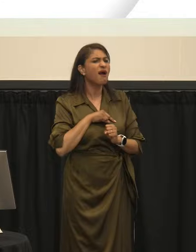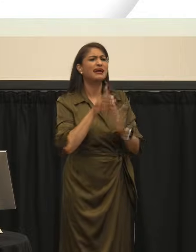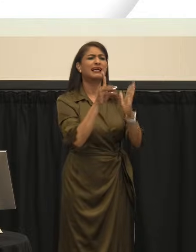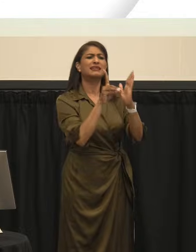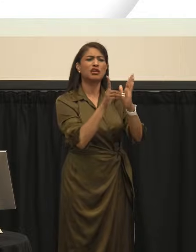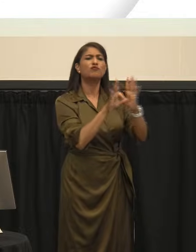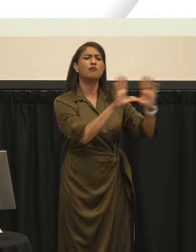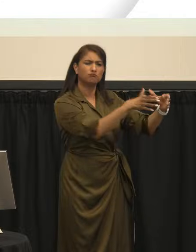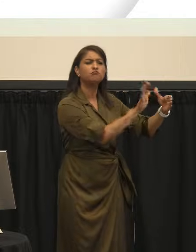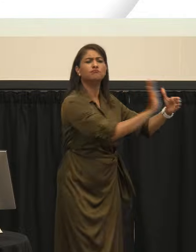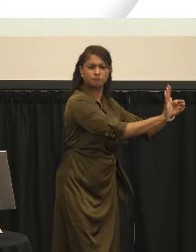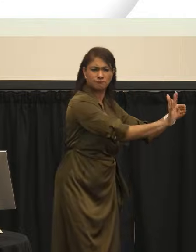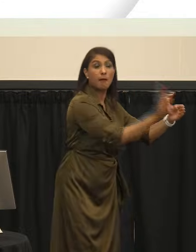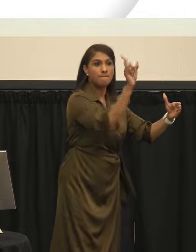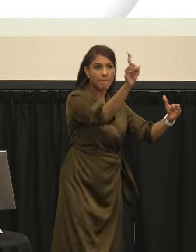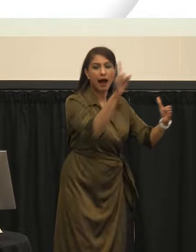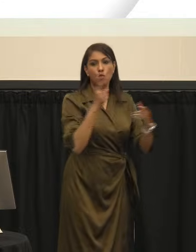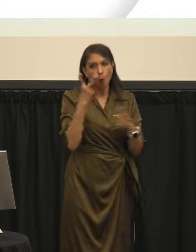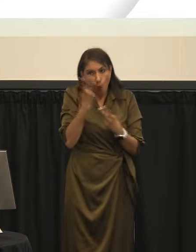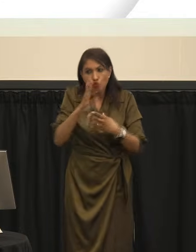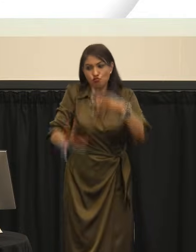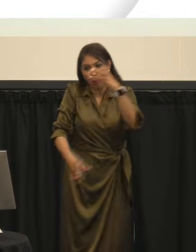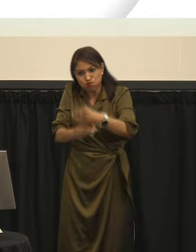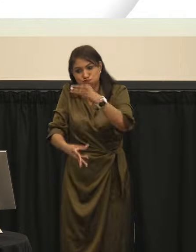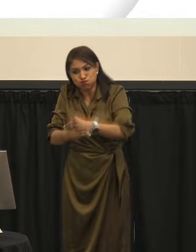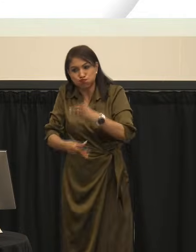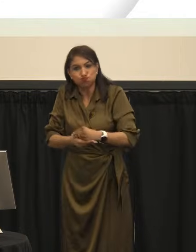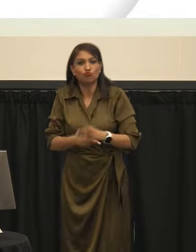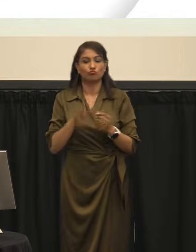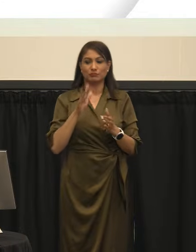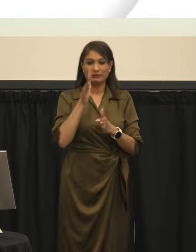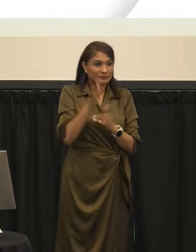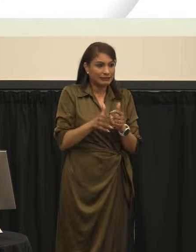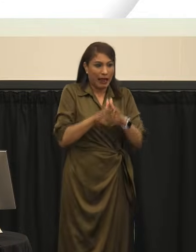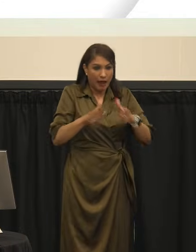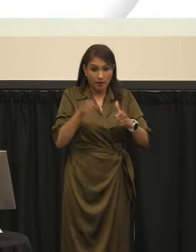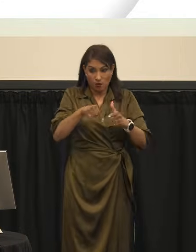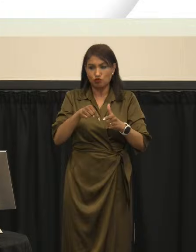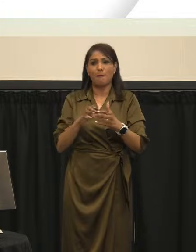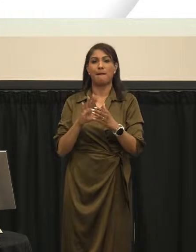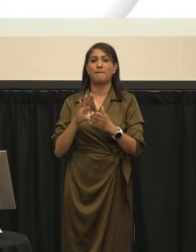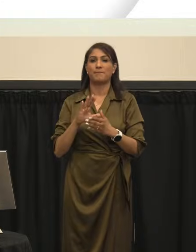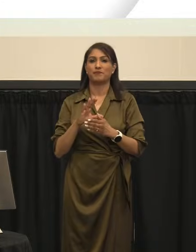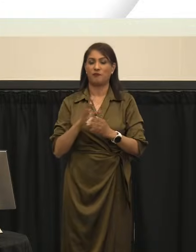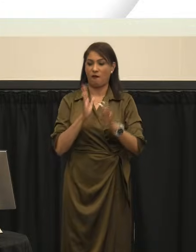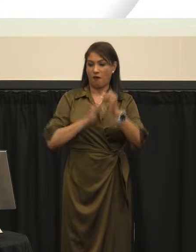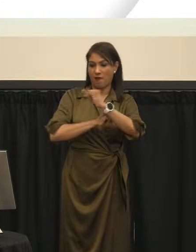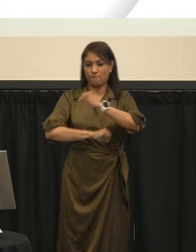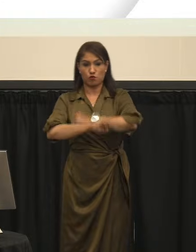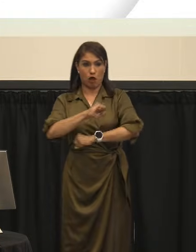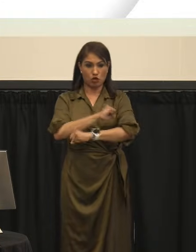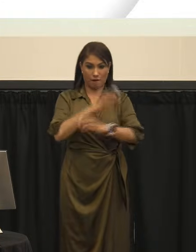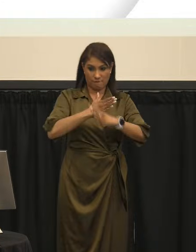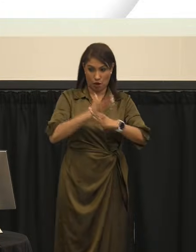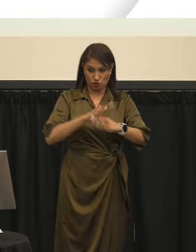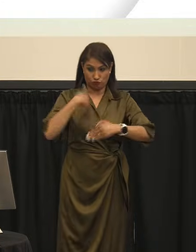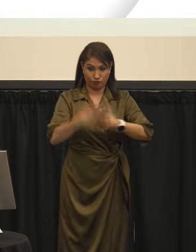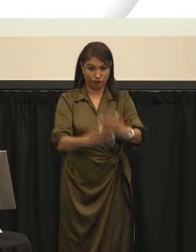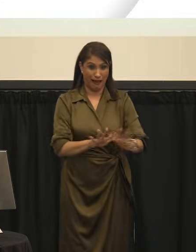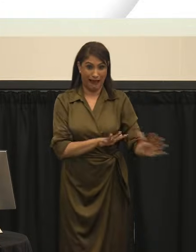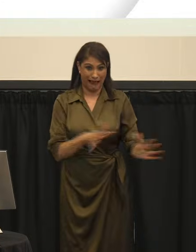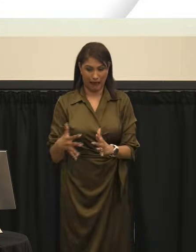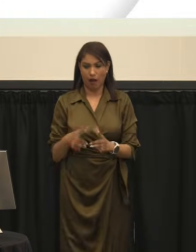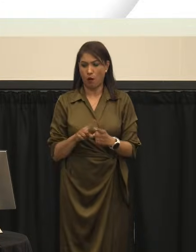establishing a technological data ecosystem, so that at a later stage, when there are more developments, there